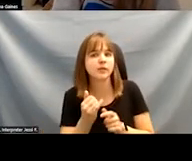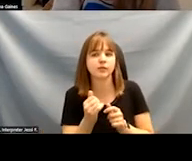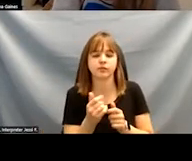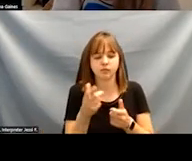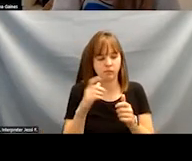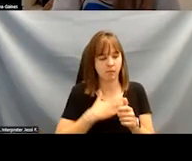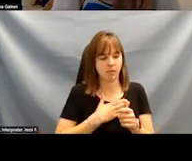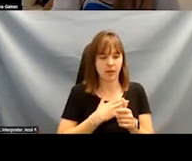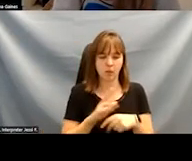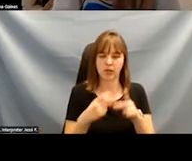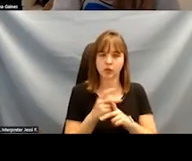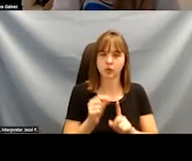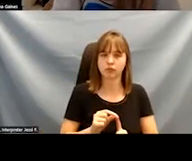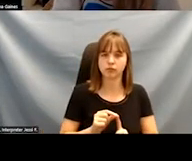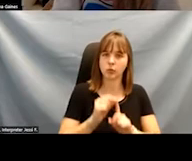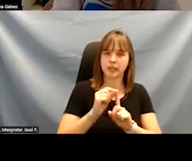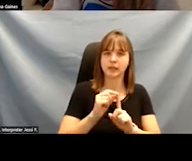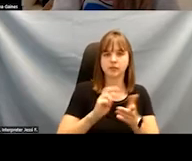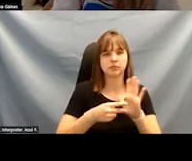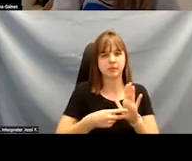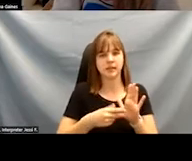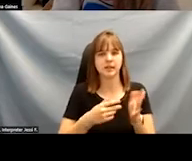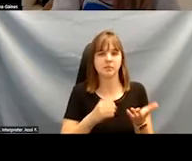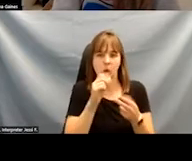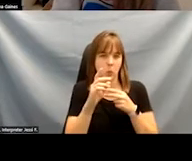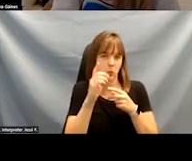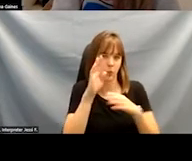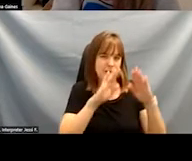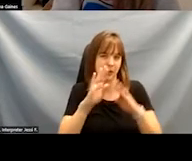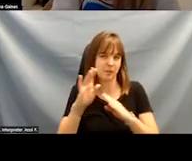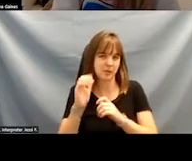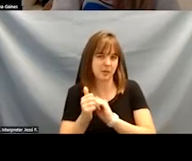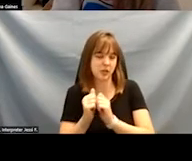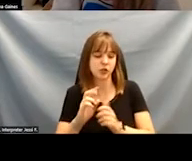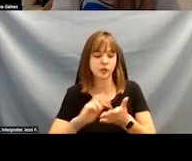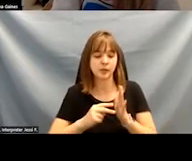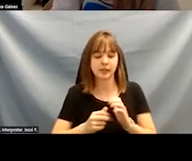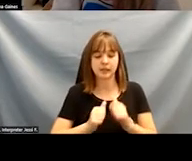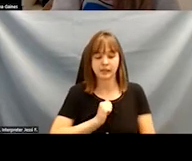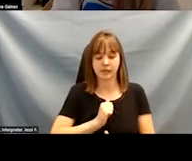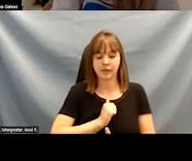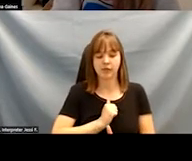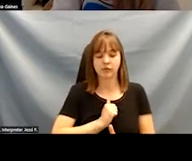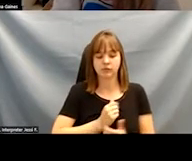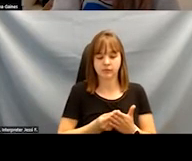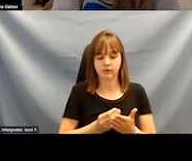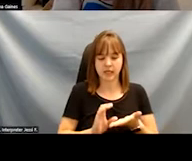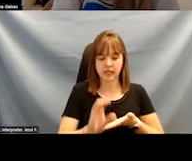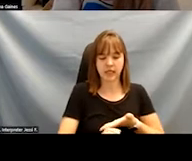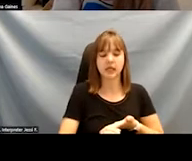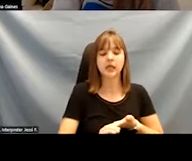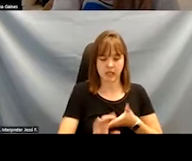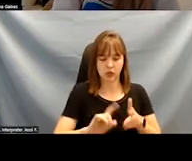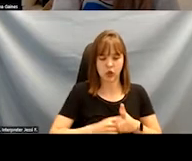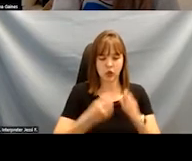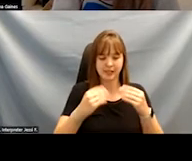for myself, my partners, and then the revenue that we get from our sales. Okay. Emma, I'm really